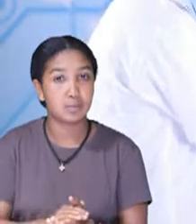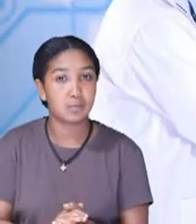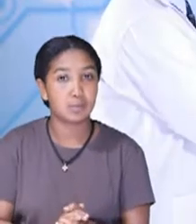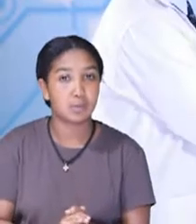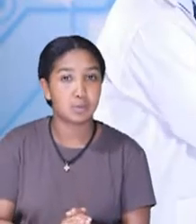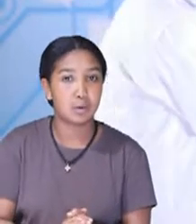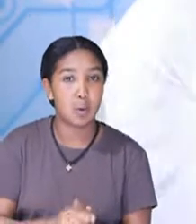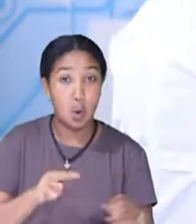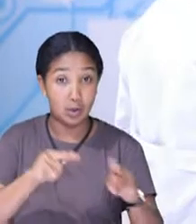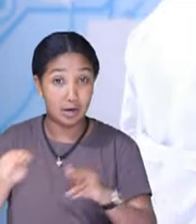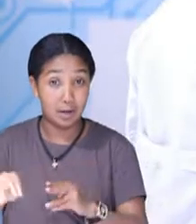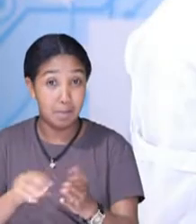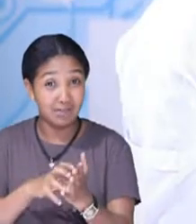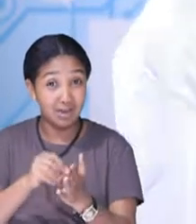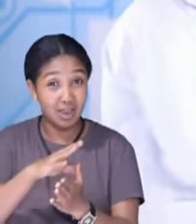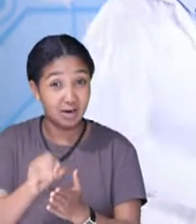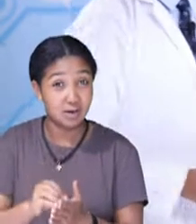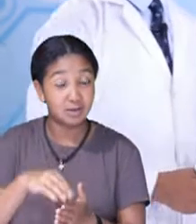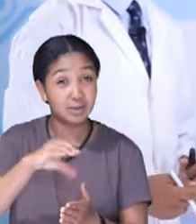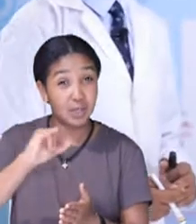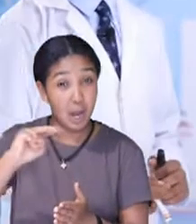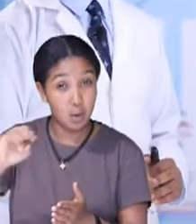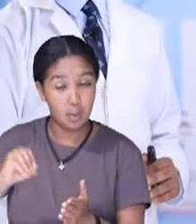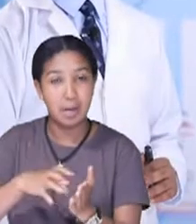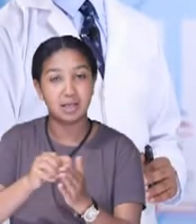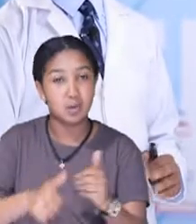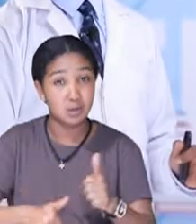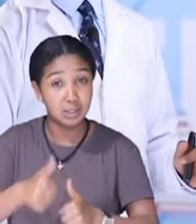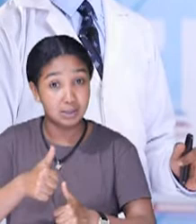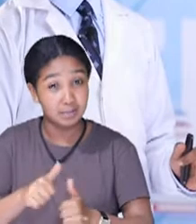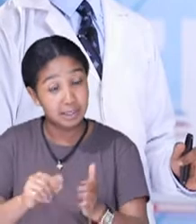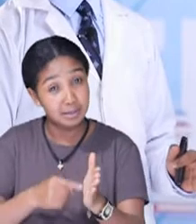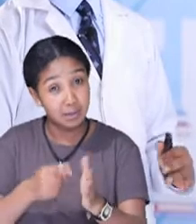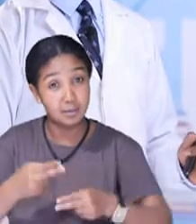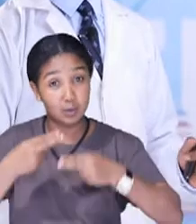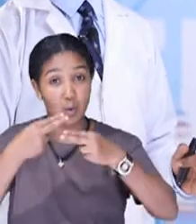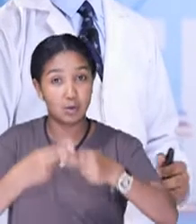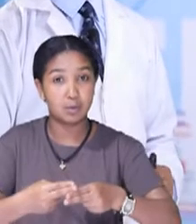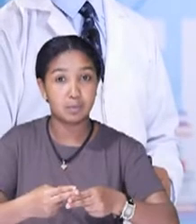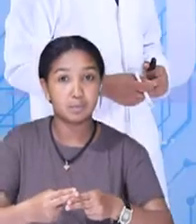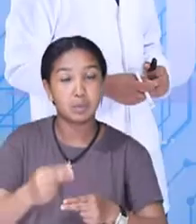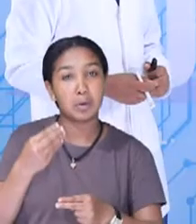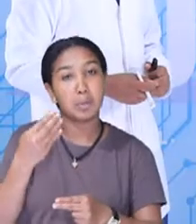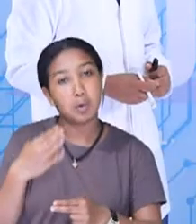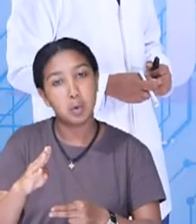ordinary bacteria, and cyanobacteria, which sometimes is called blue-green